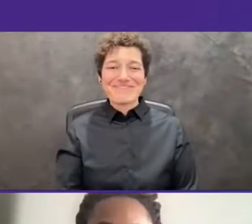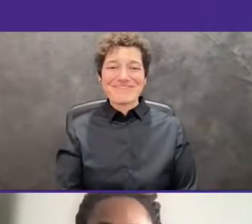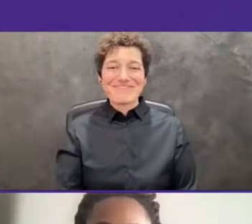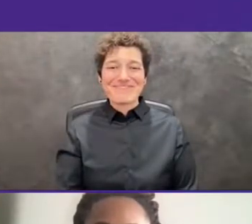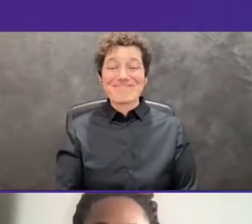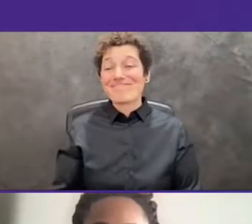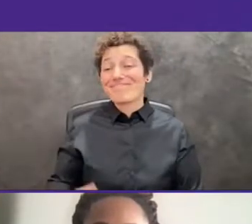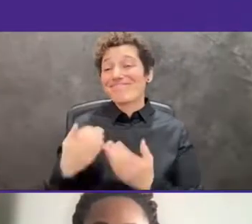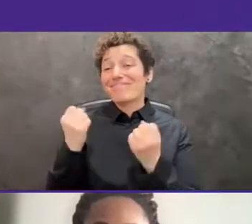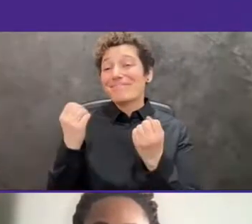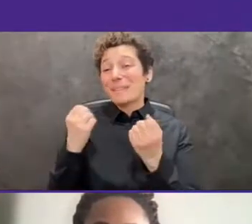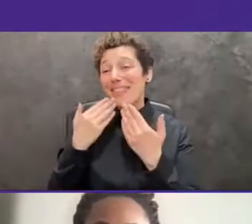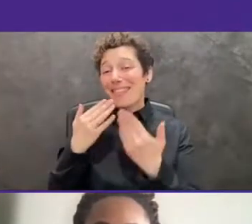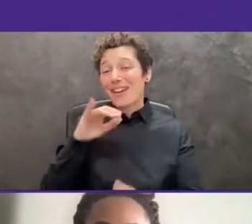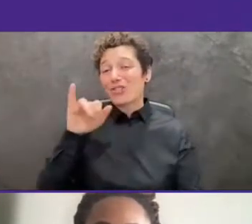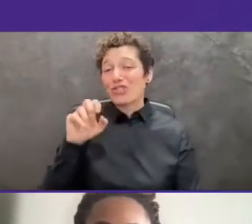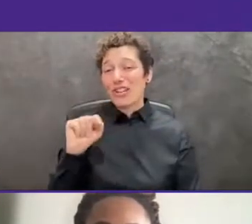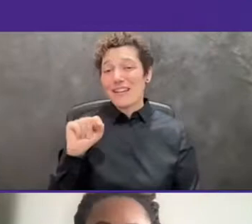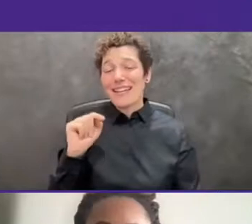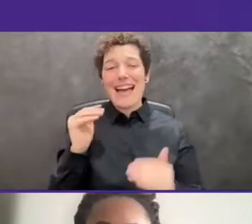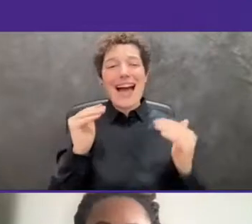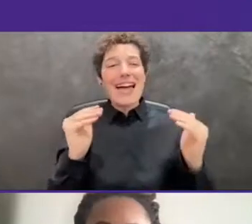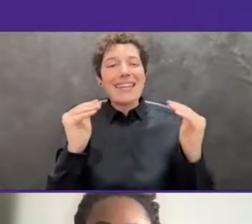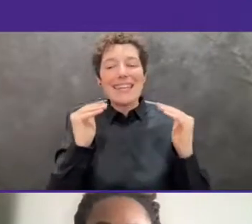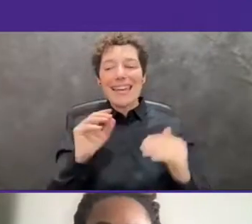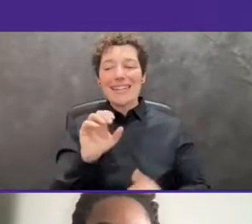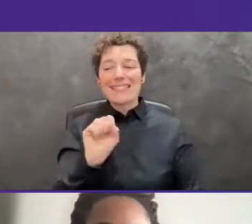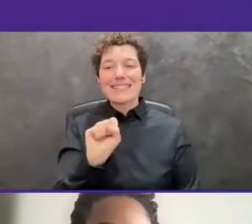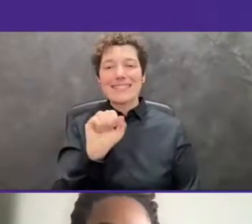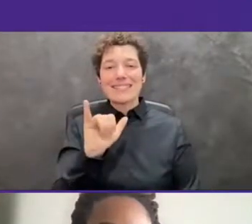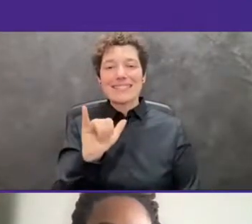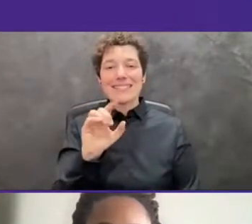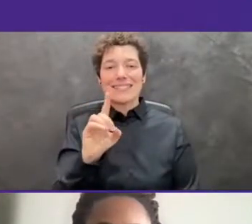Thank you so much, Janet. And we have Sydnie.